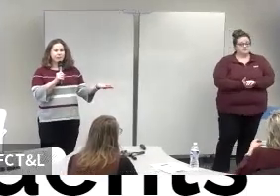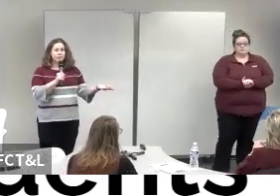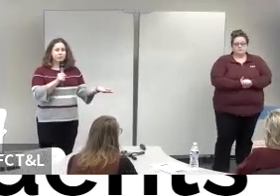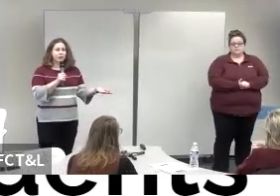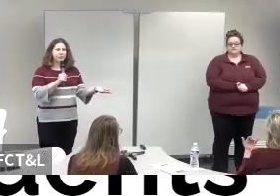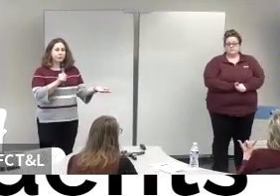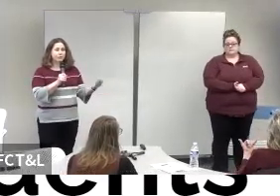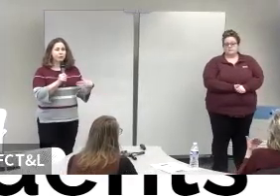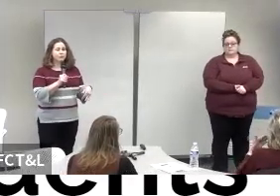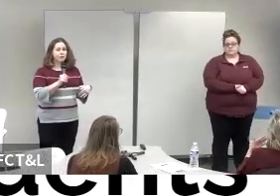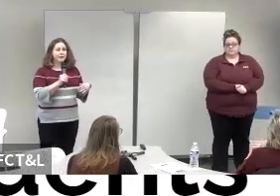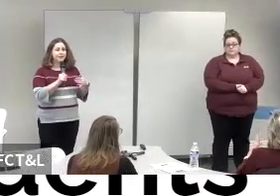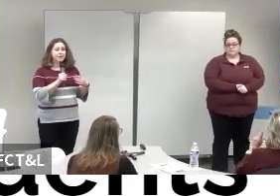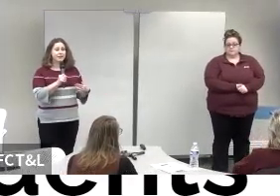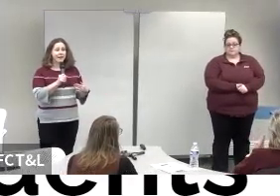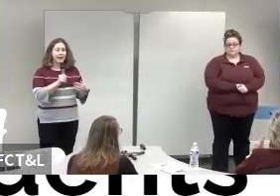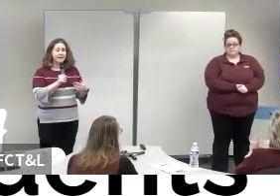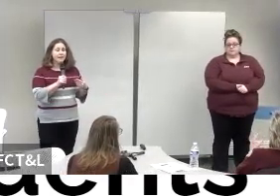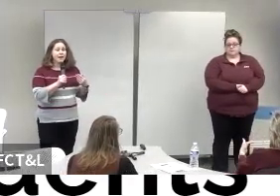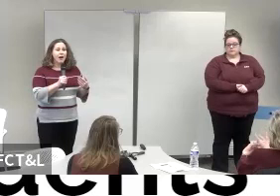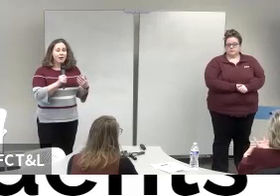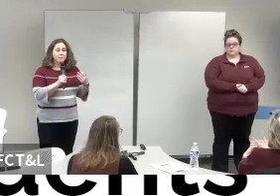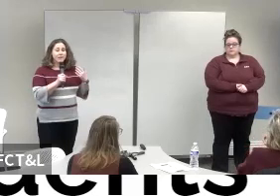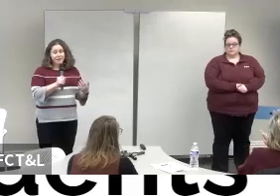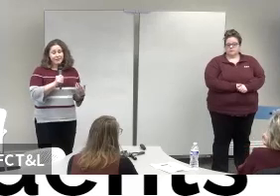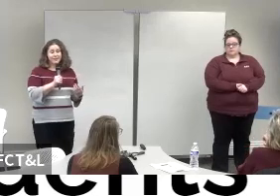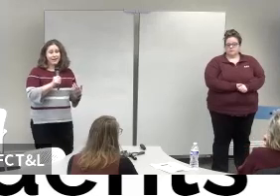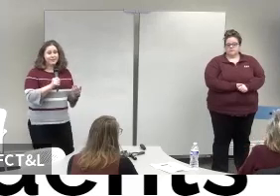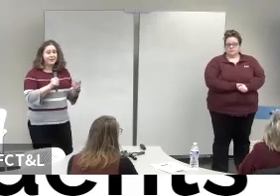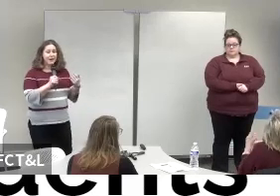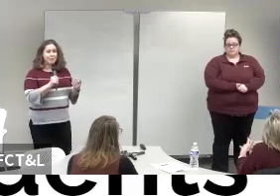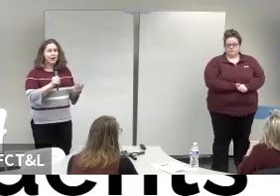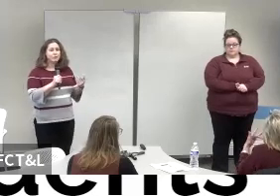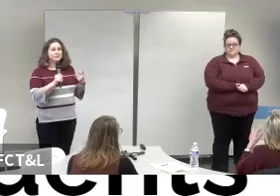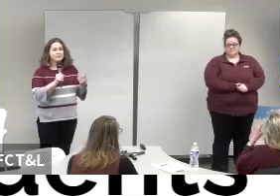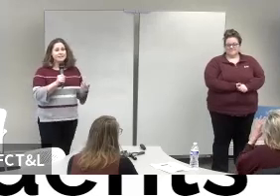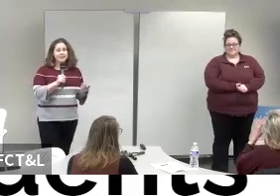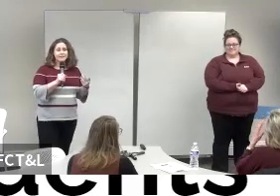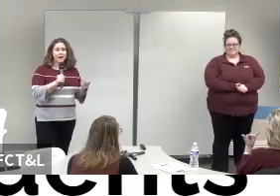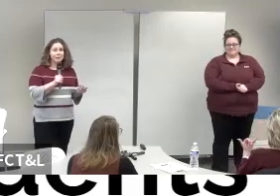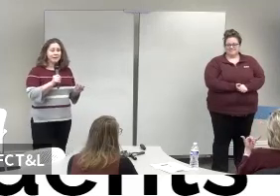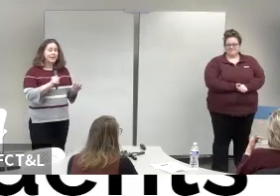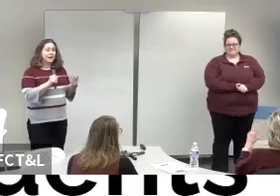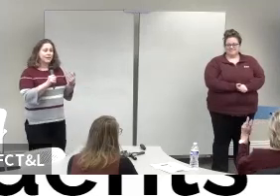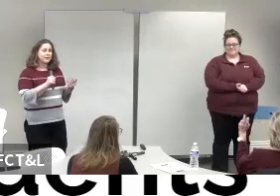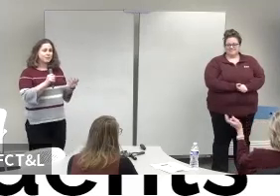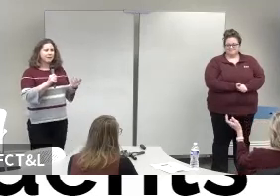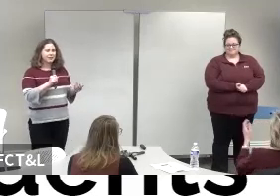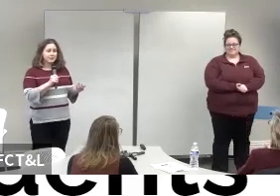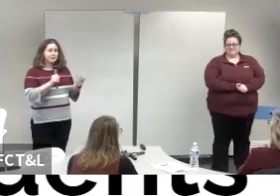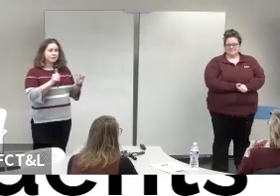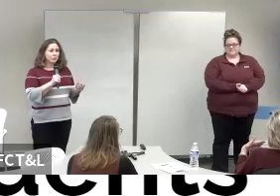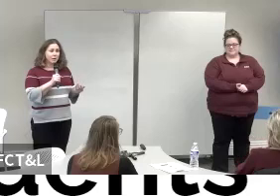thank you to our folks who are joining us online. I'm very excited about today's topic and